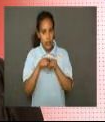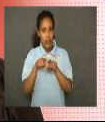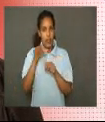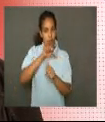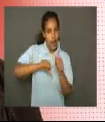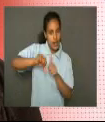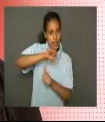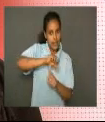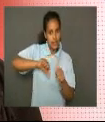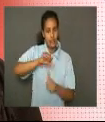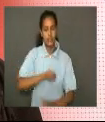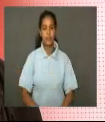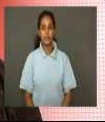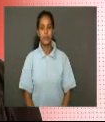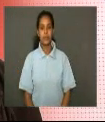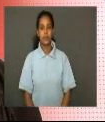one another.